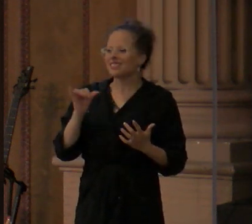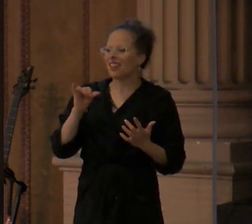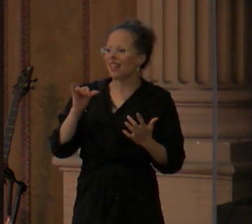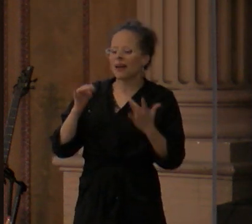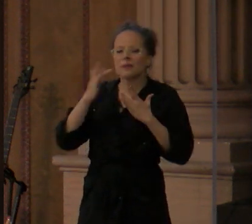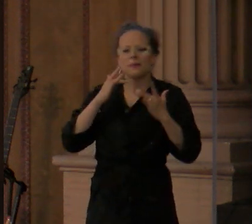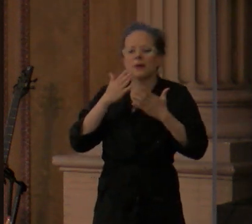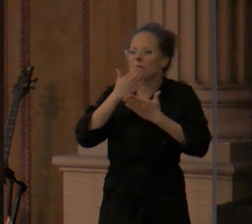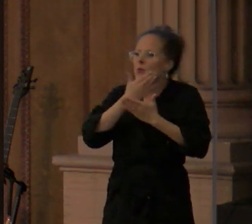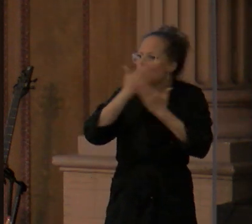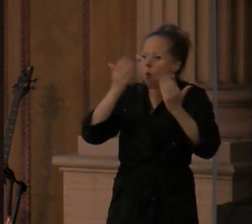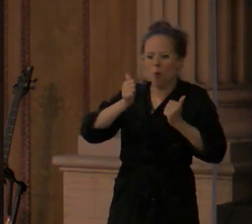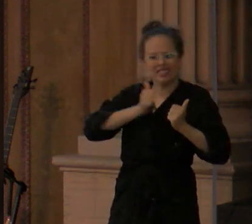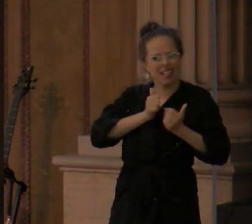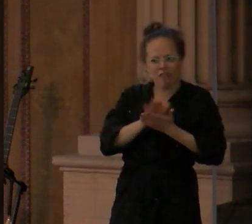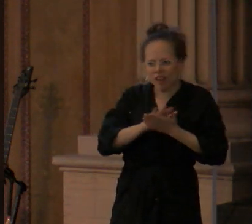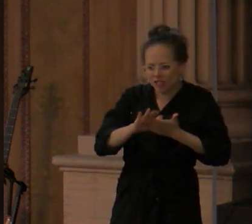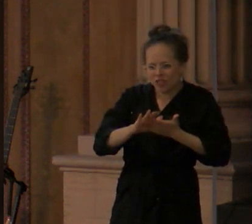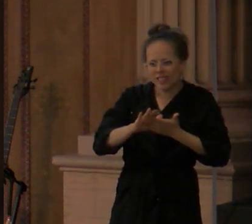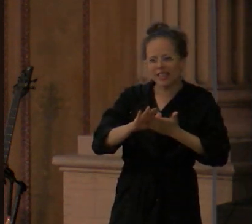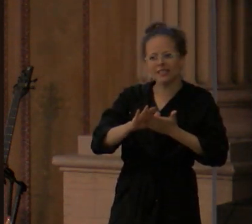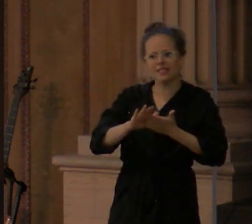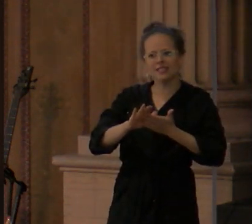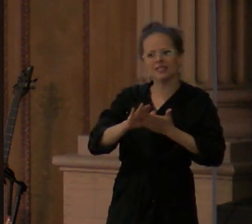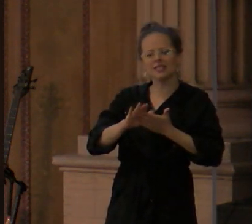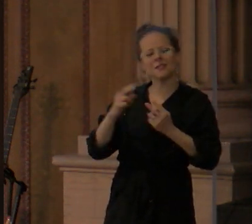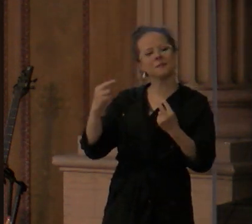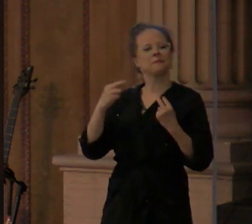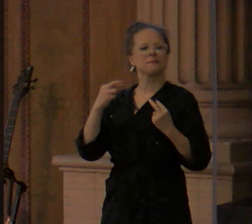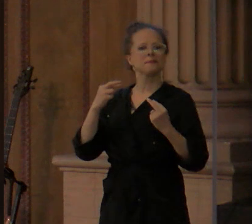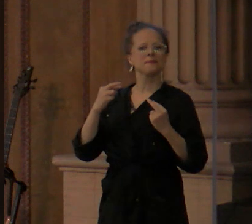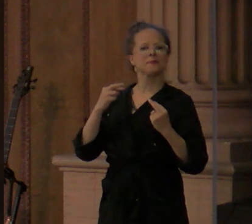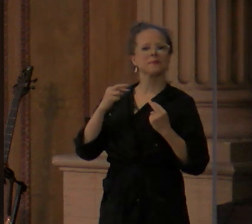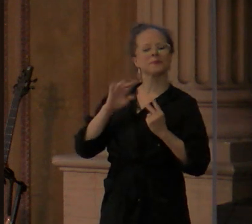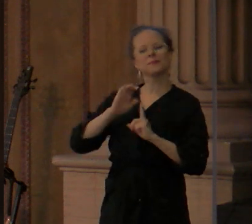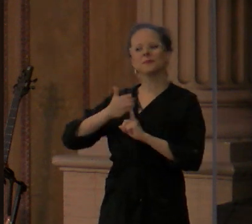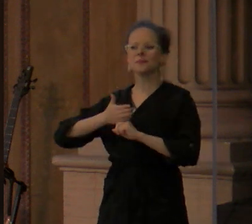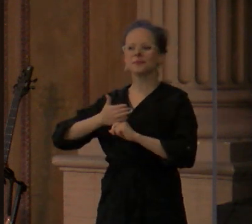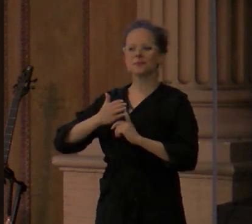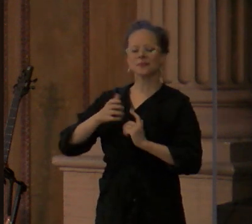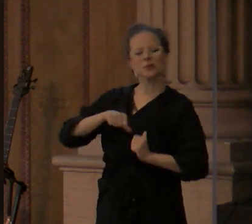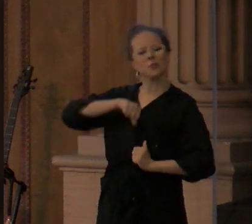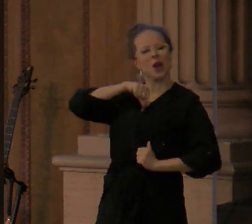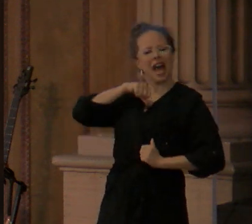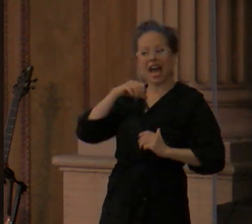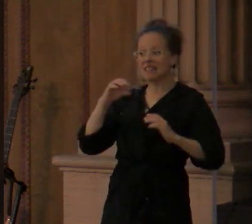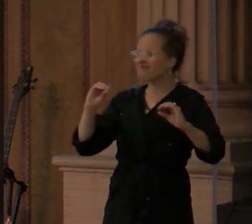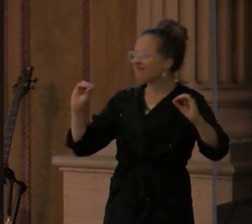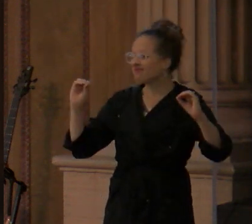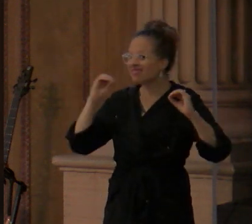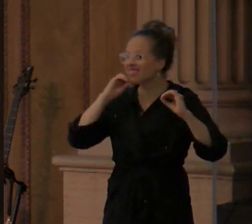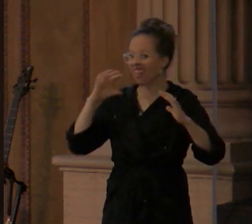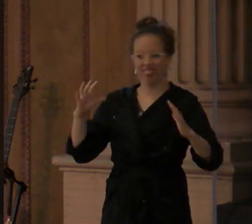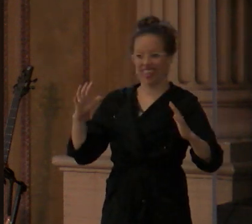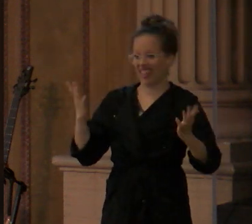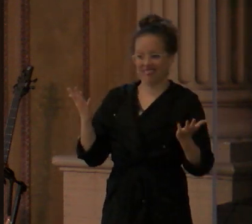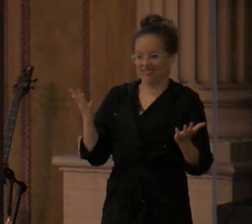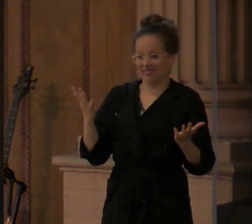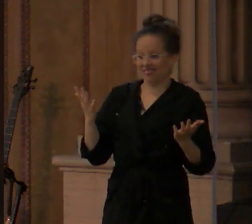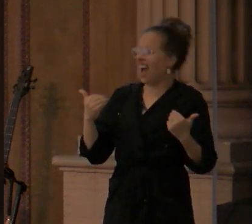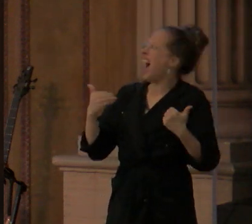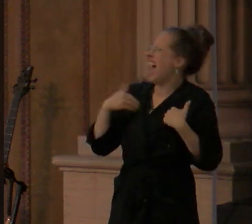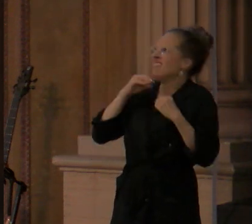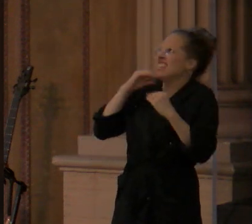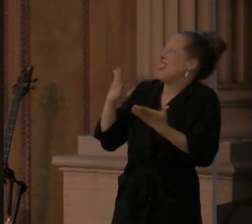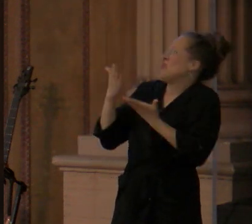complete lack of vanity, a complete lack of any feeling of superiority or pride. It's having nothing to offer God and